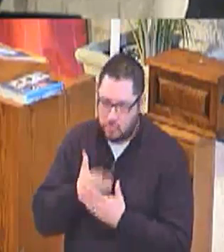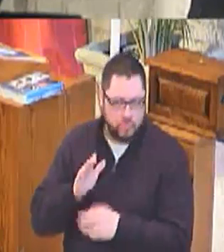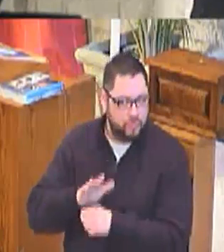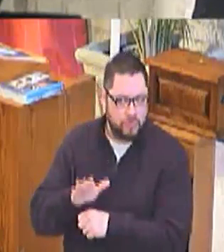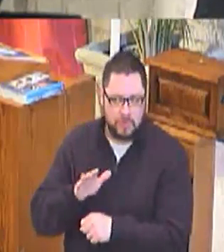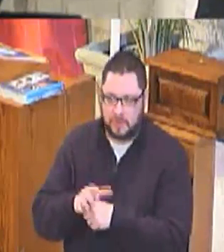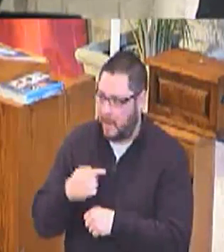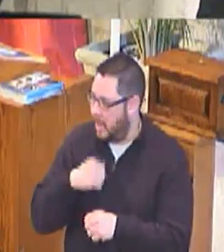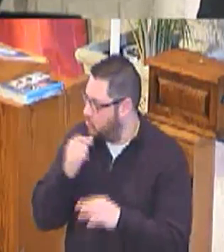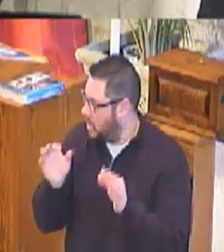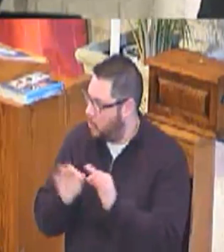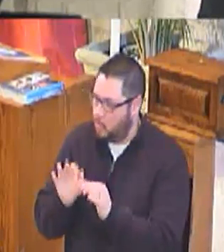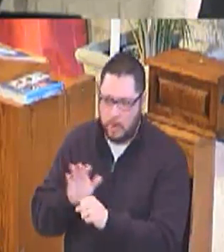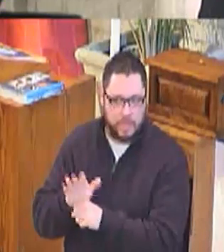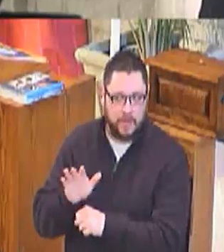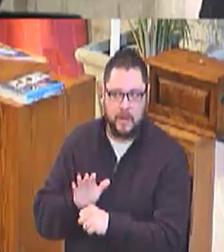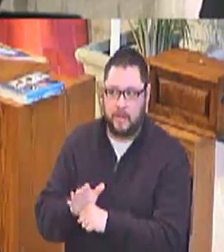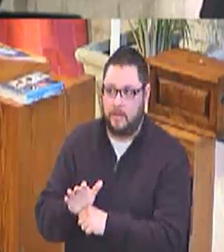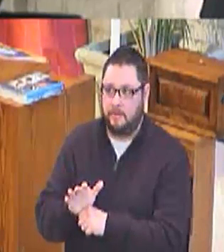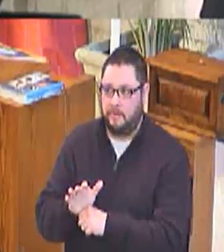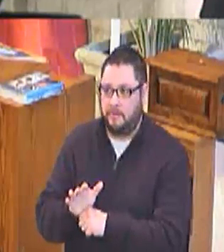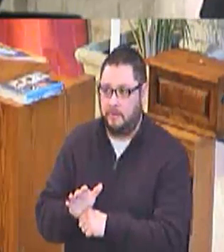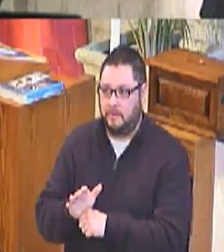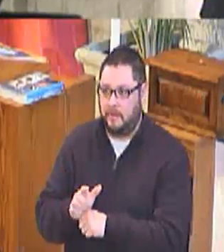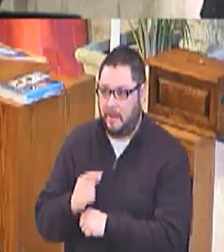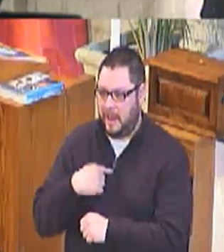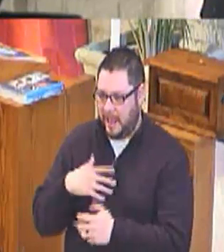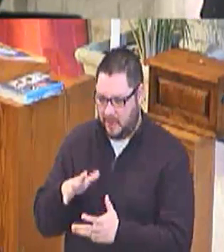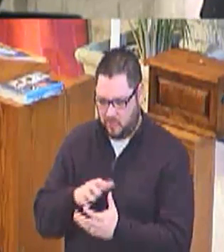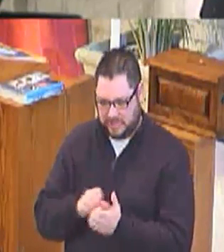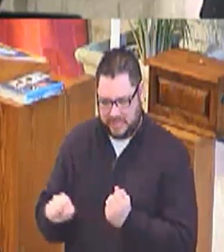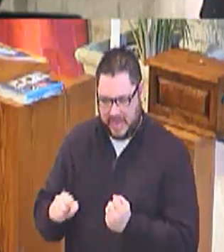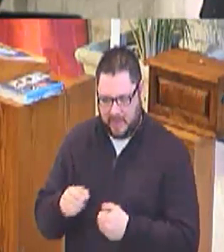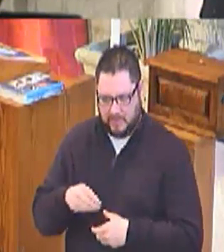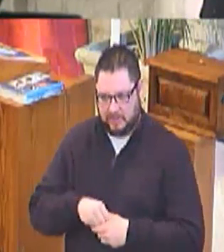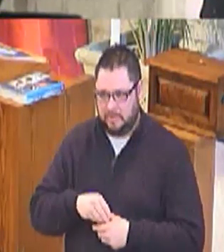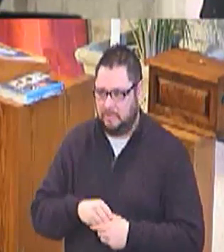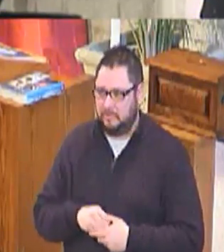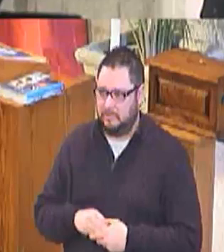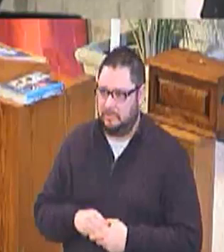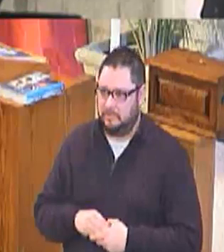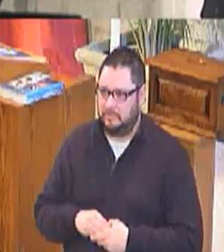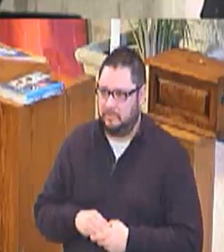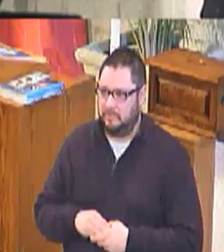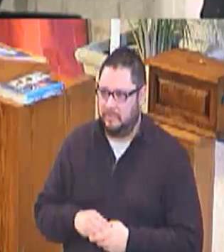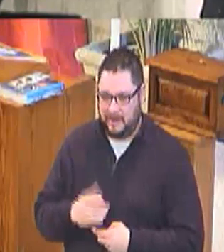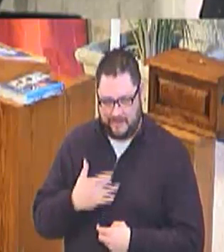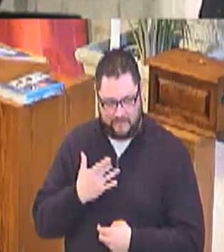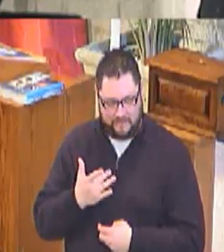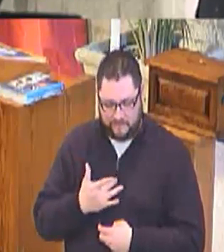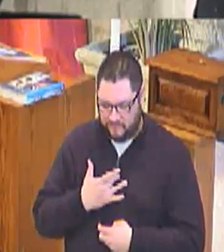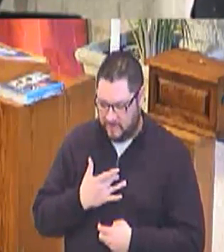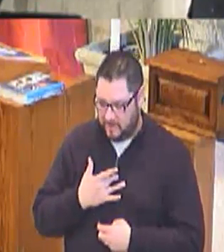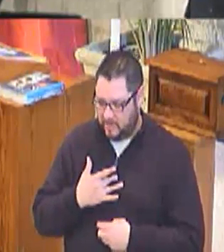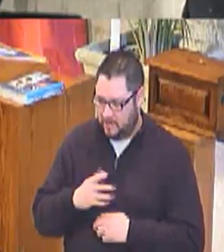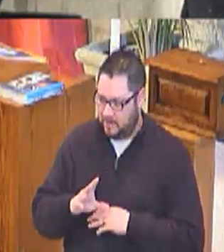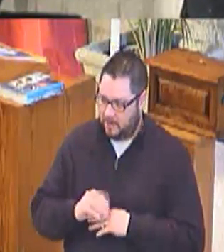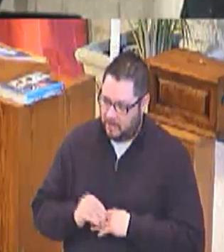was not worthy enough, I was damaged merchandise, I felt